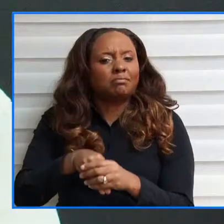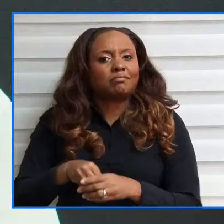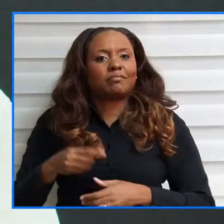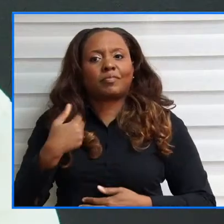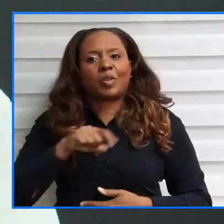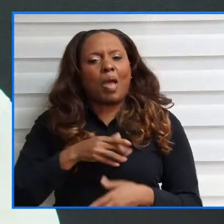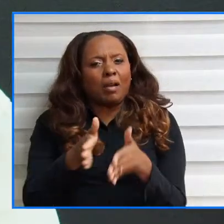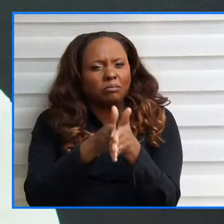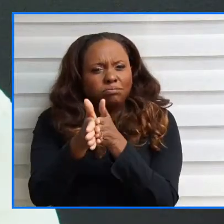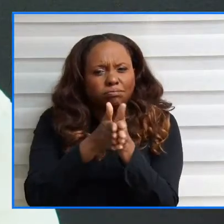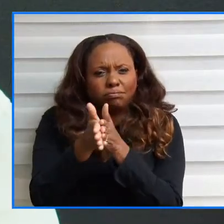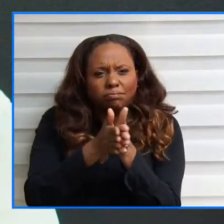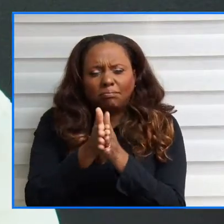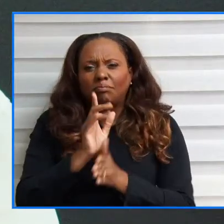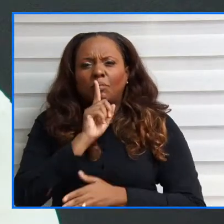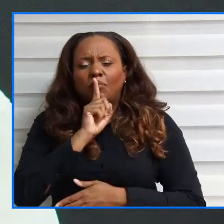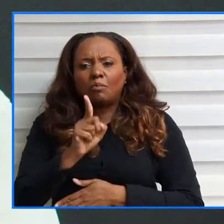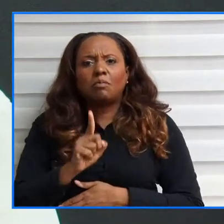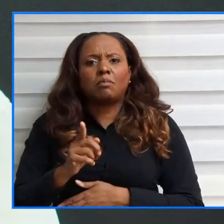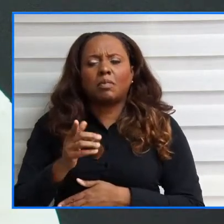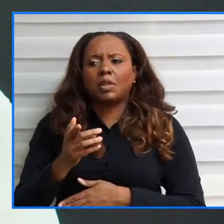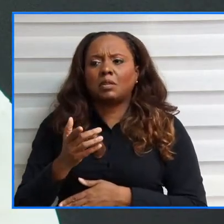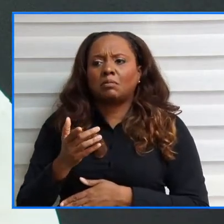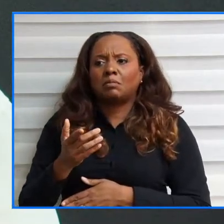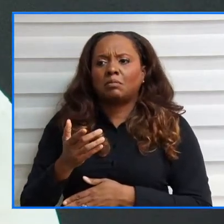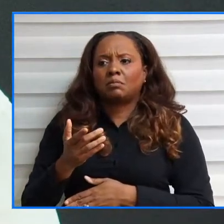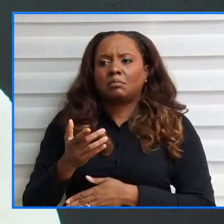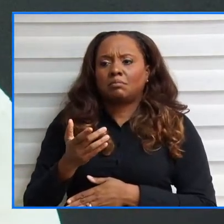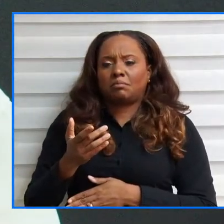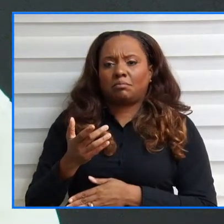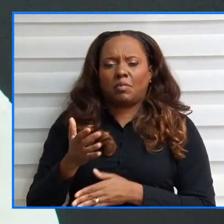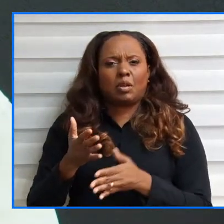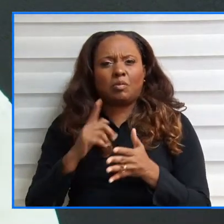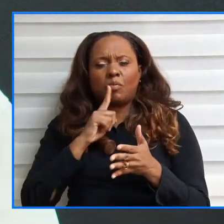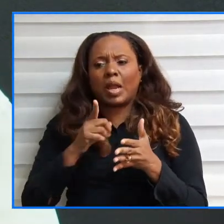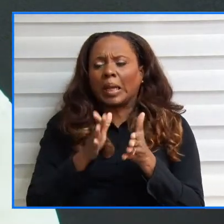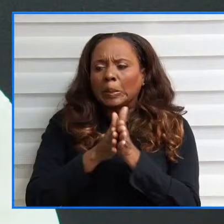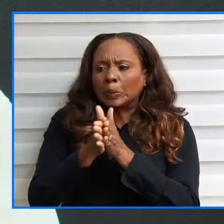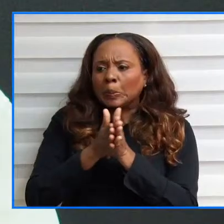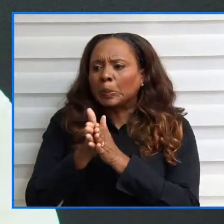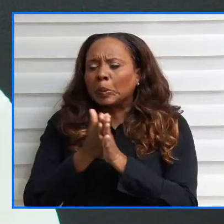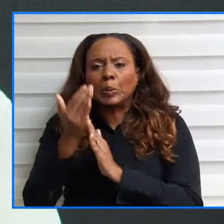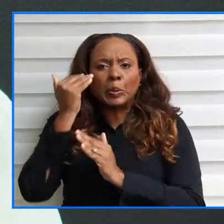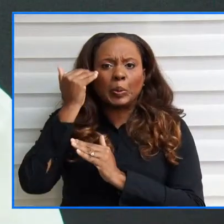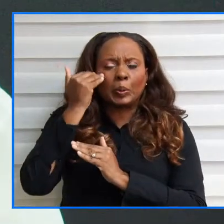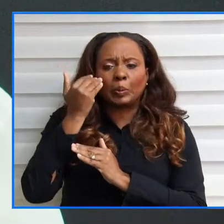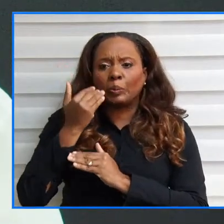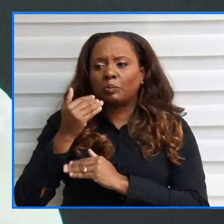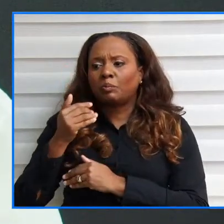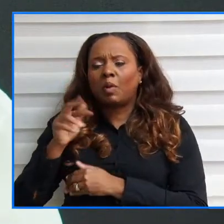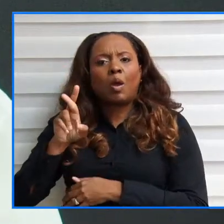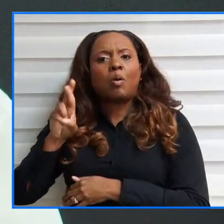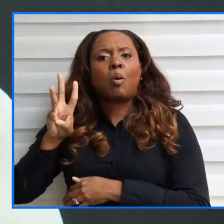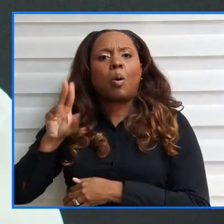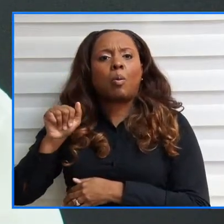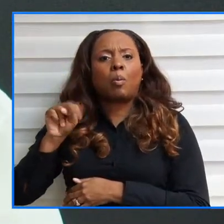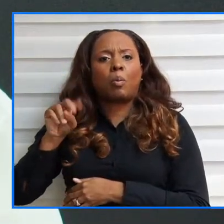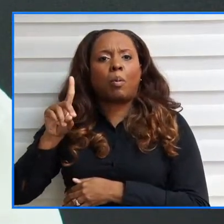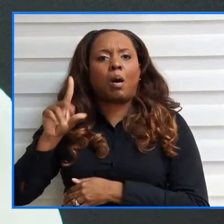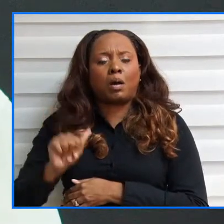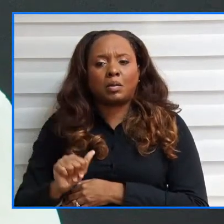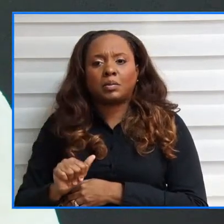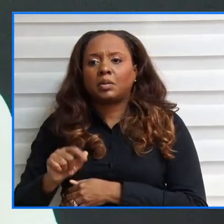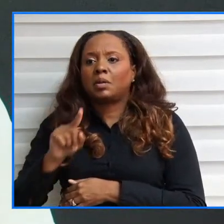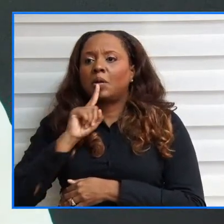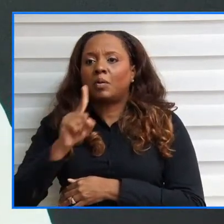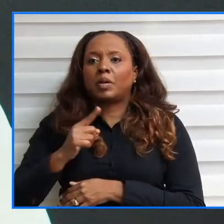look forward recognizing that Rwanda has made itself and given itself a global reputation in the area of